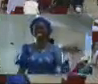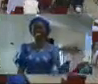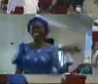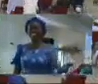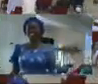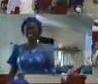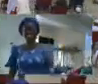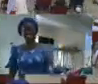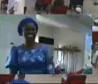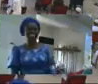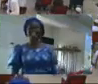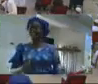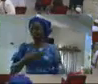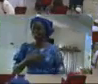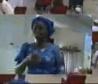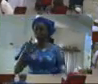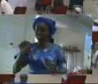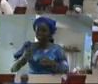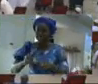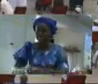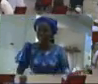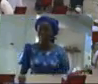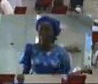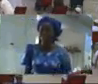And then you may please be seated.